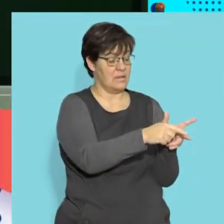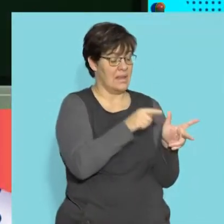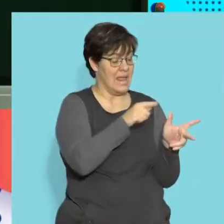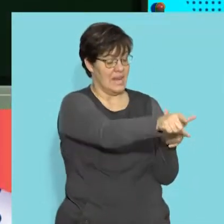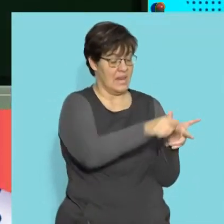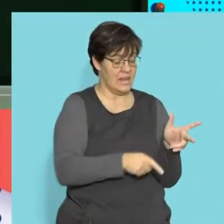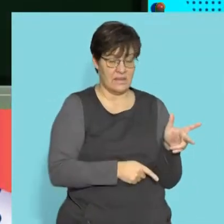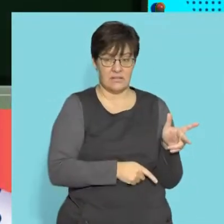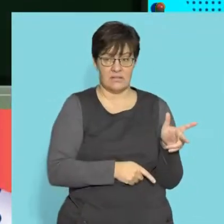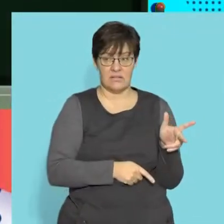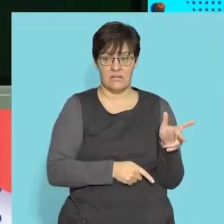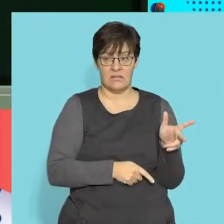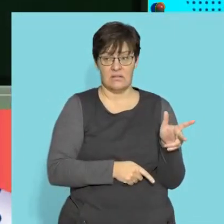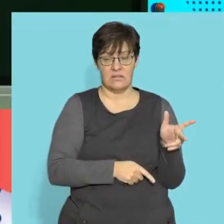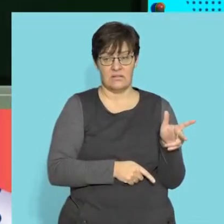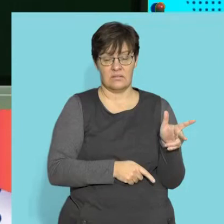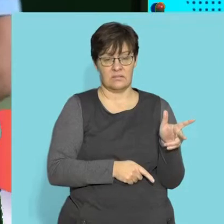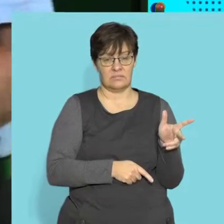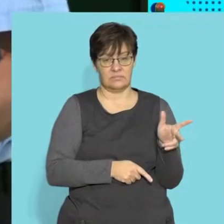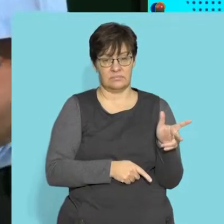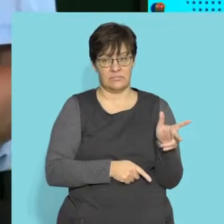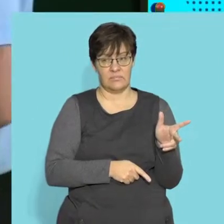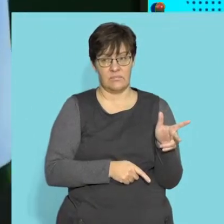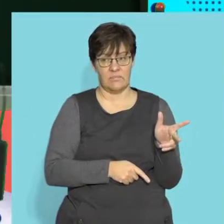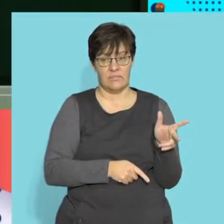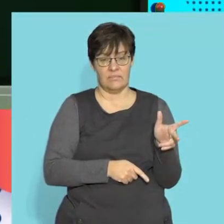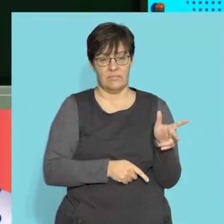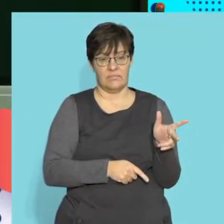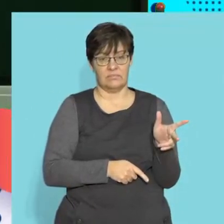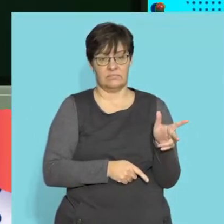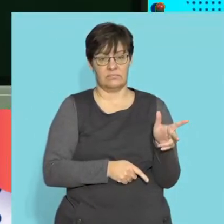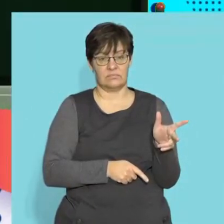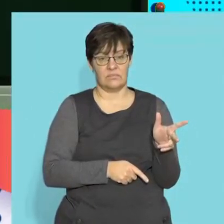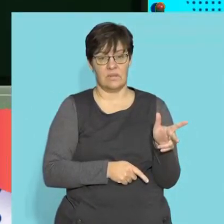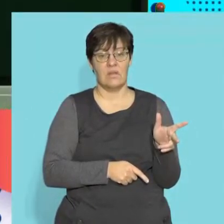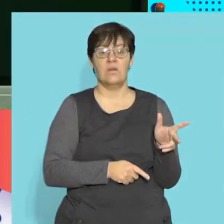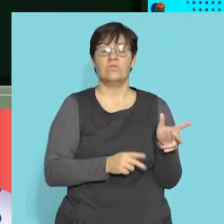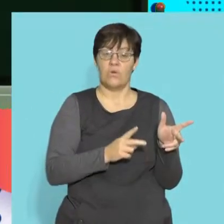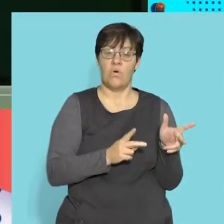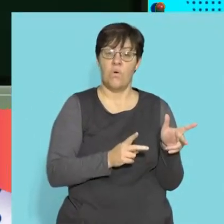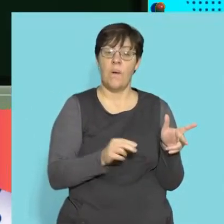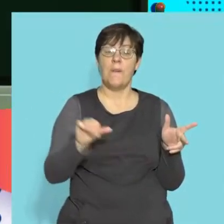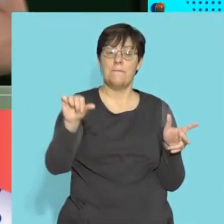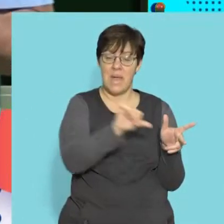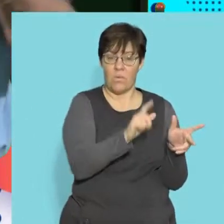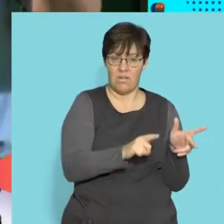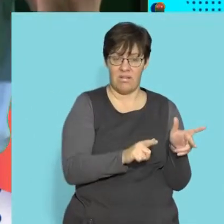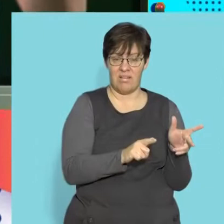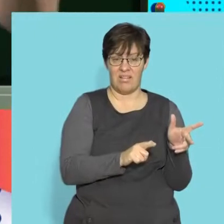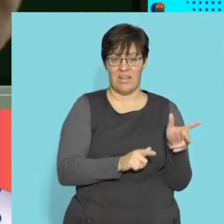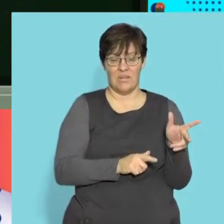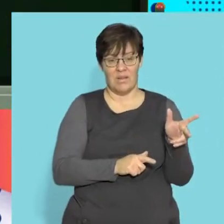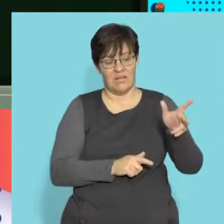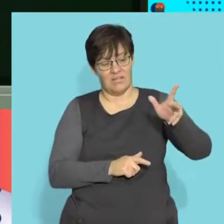pointing up. So we are getting a smooth rotation. And so we will eventually come back to the point where